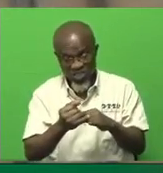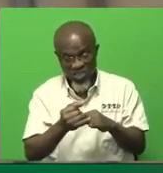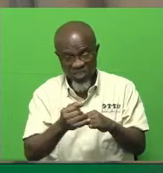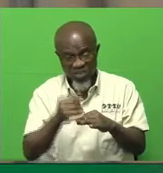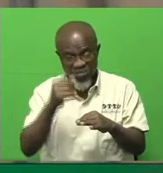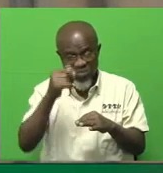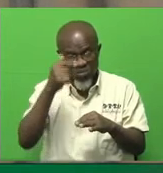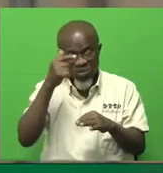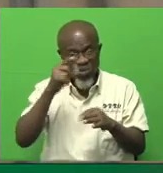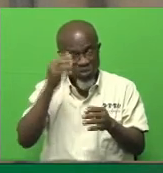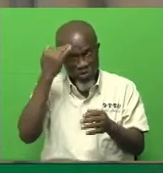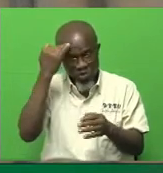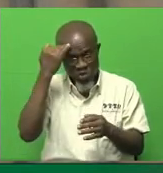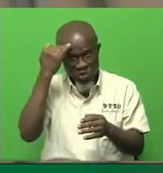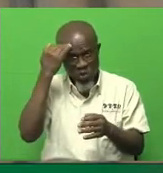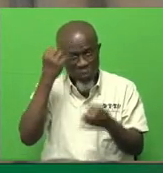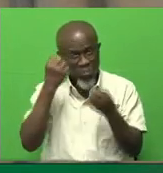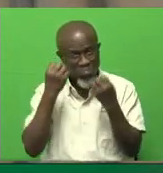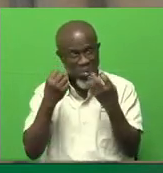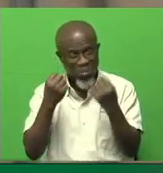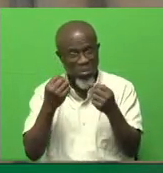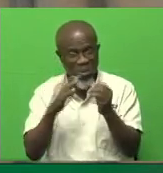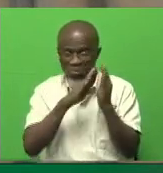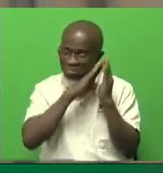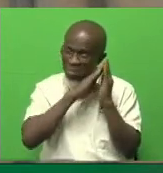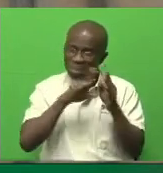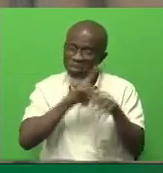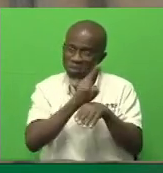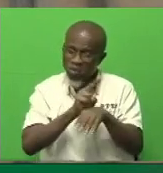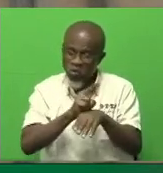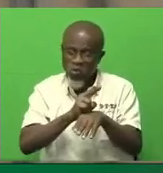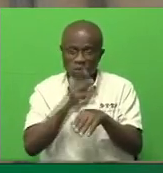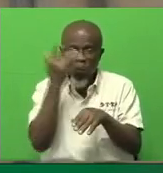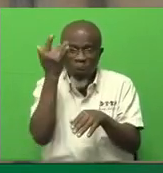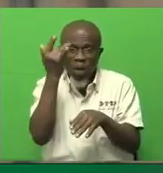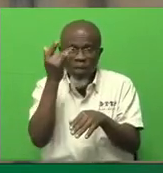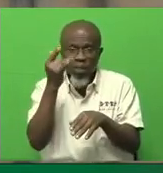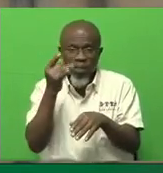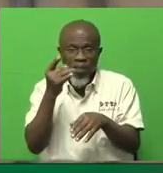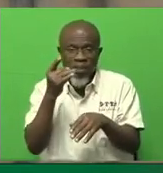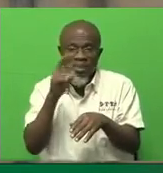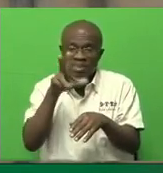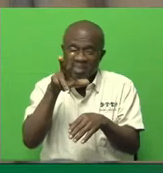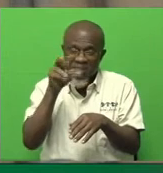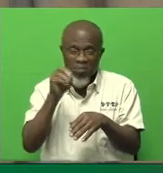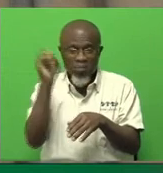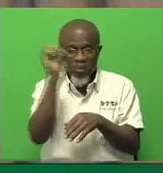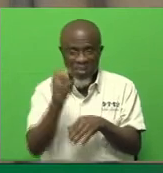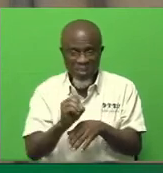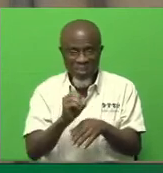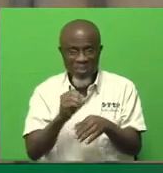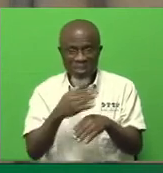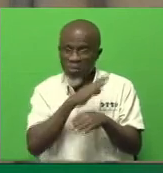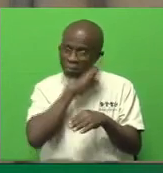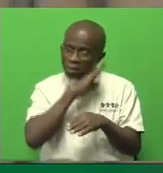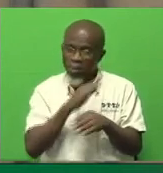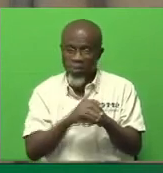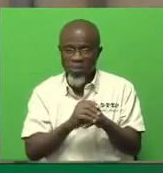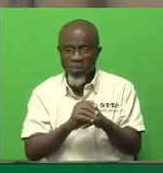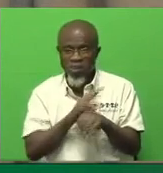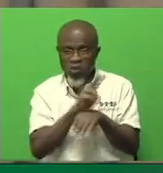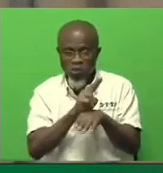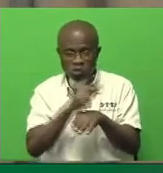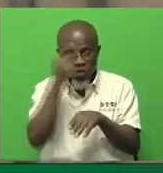of diabetes and diabetic foot infections thirty percent of our beds we have three thousand beds